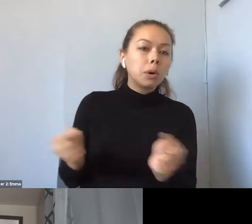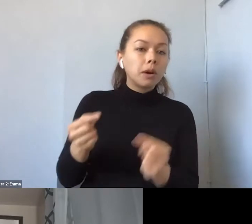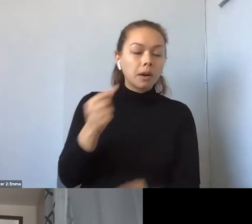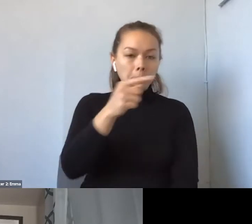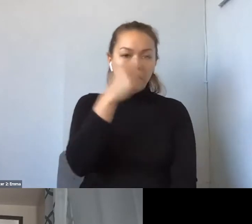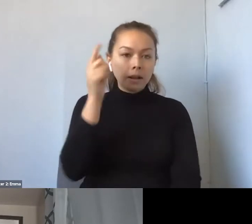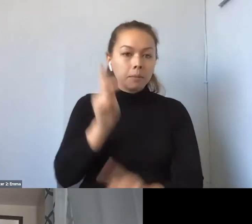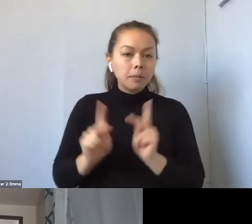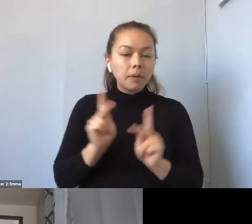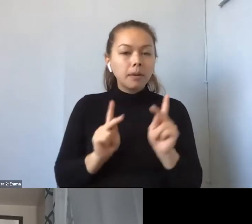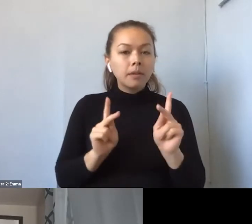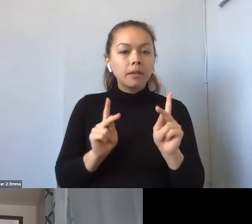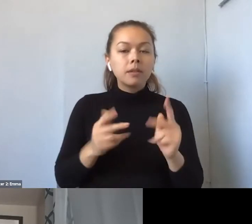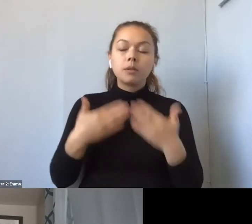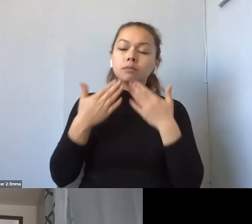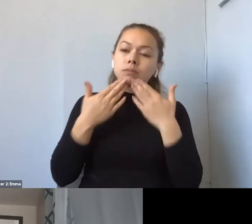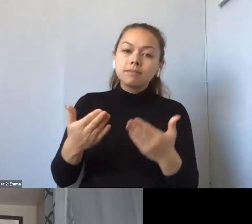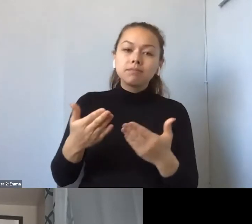with us.